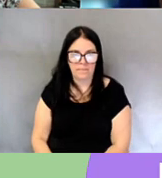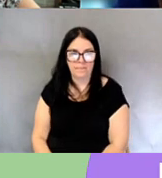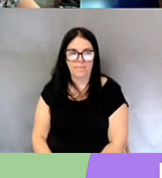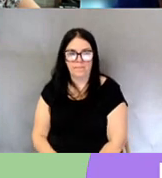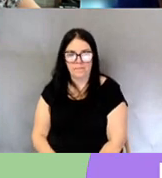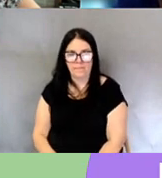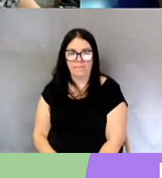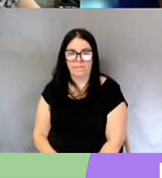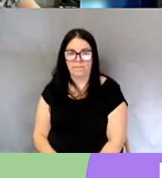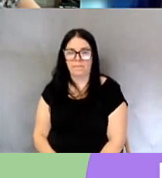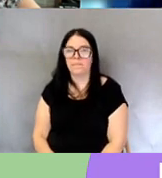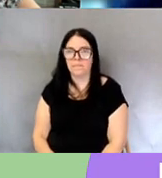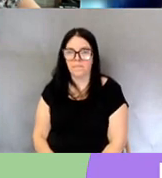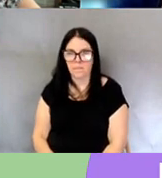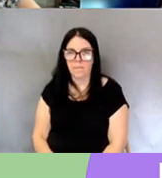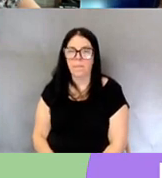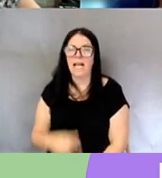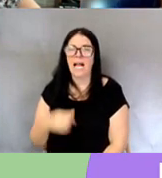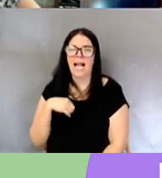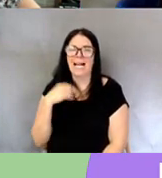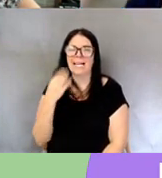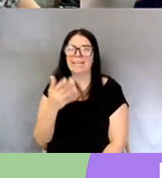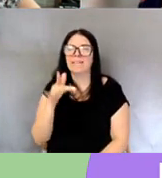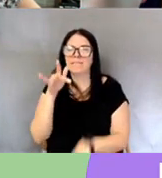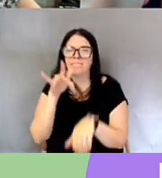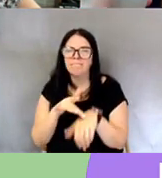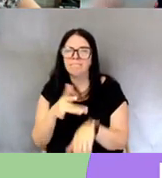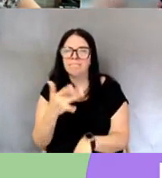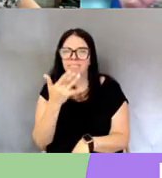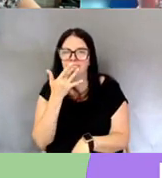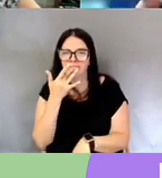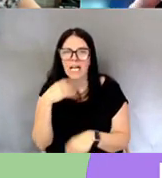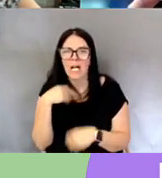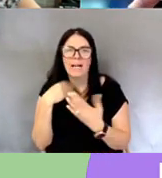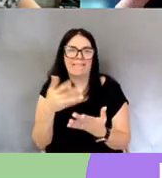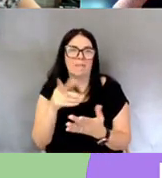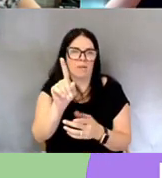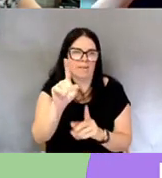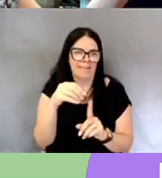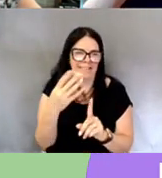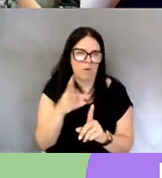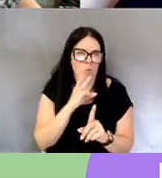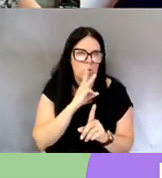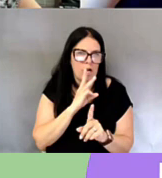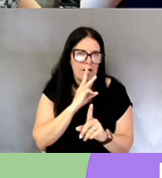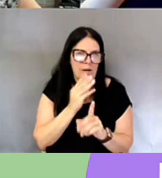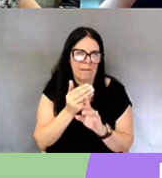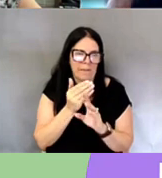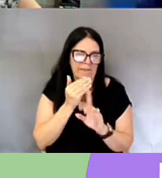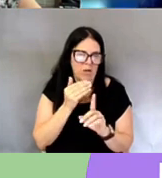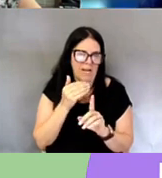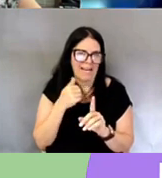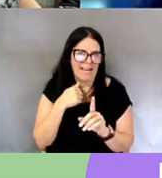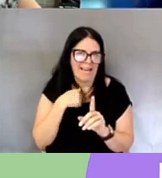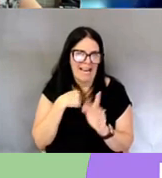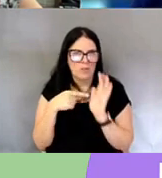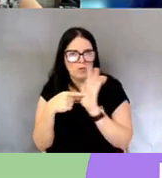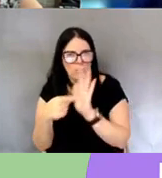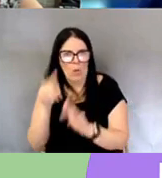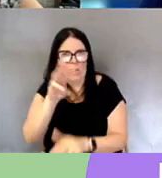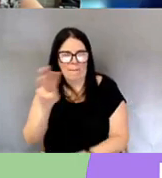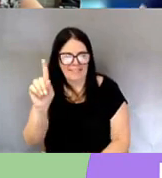So I'm going to give you a sneak peek. Pardon me, I'm going to have a sip of water before I give you a sneak peek to the PAL website.